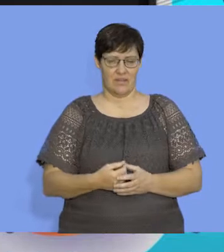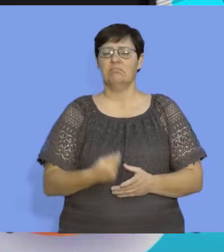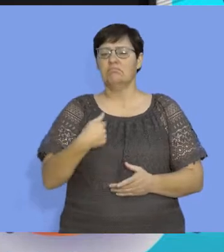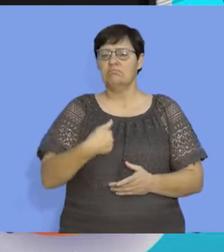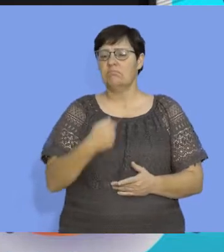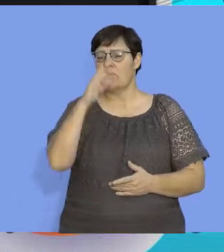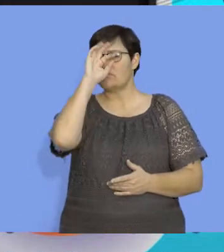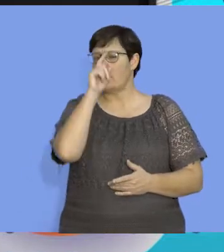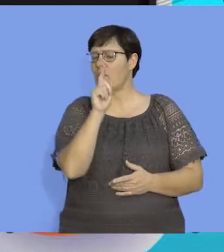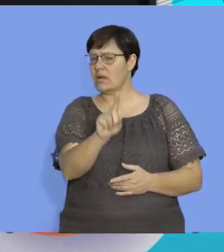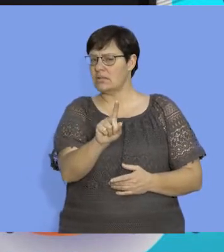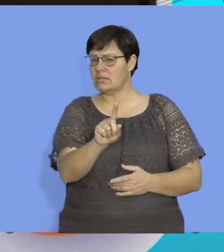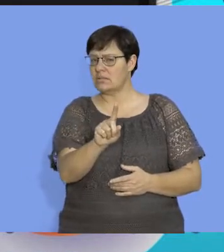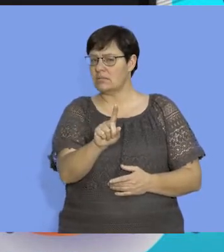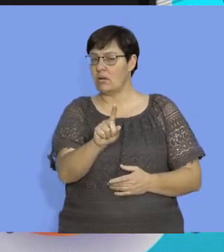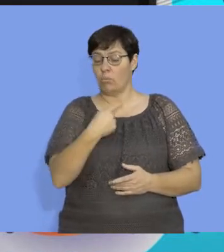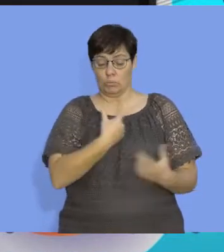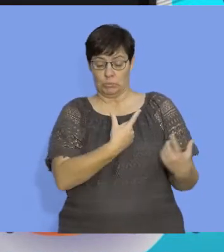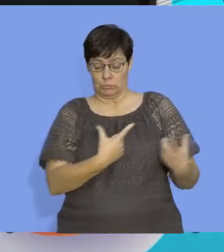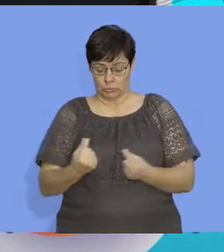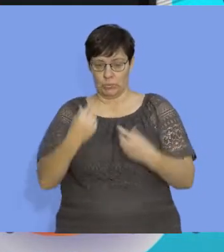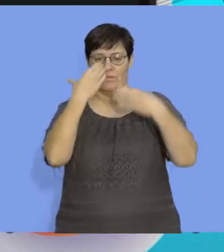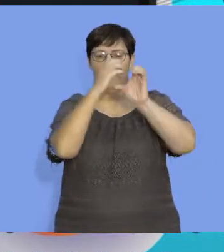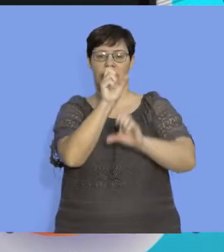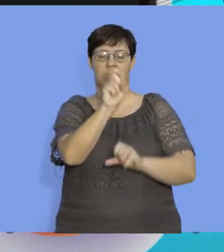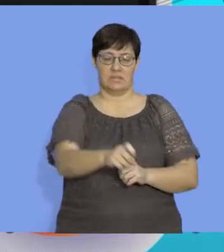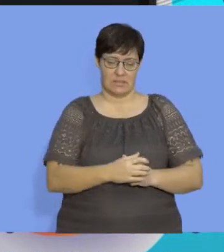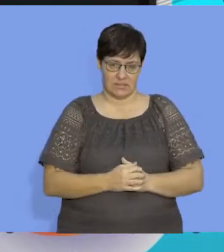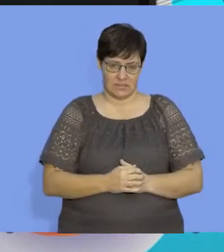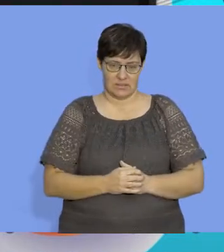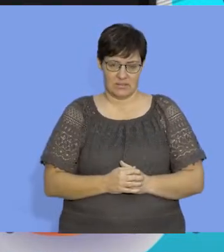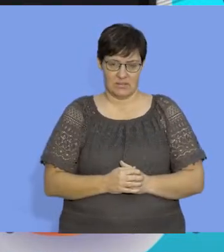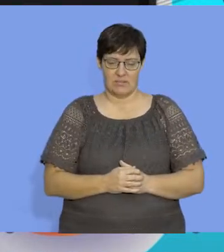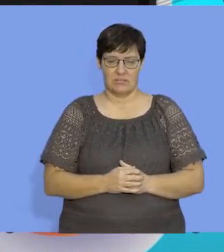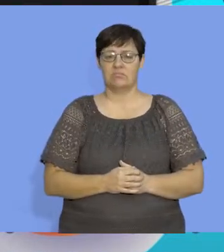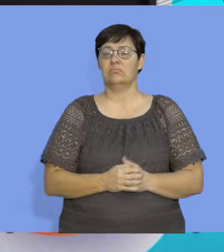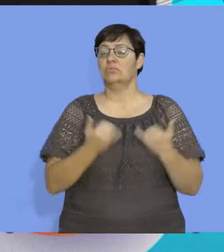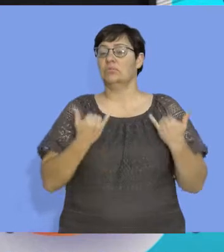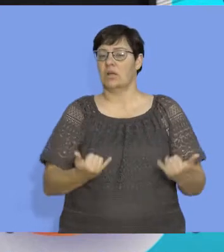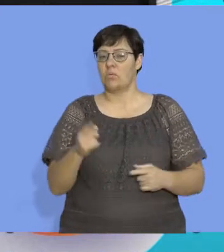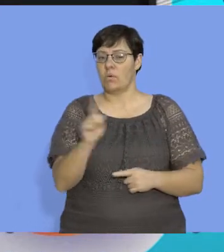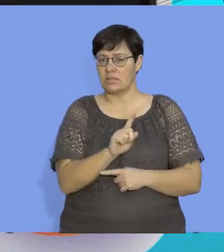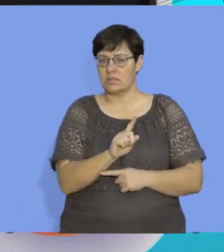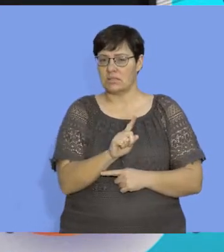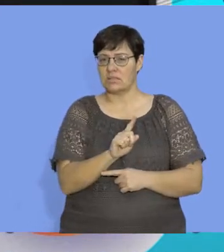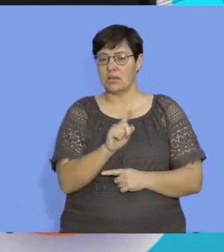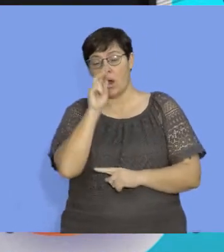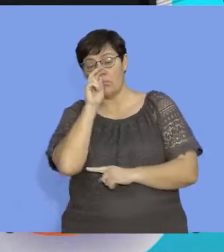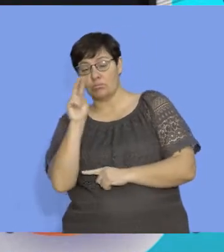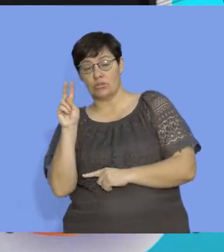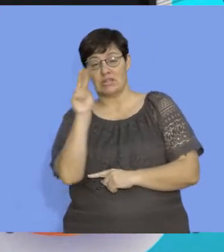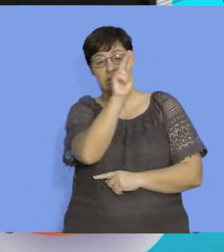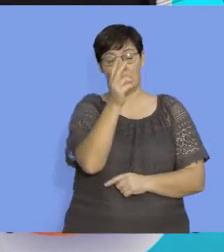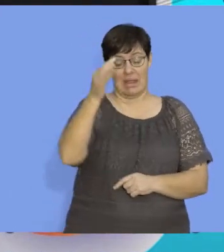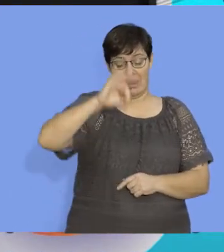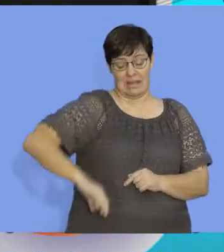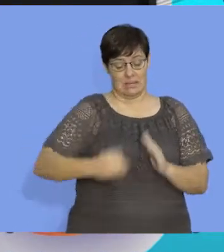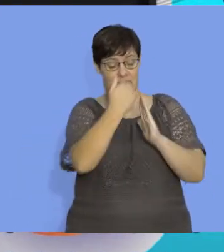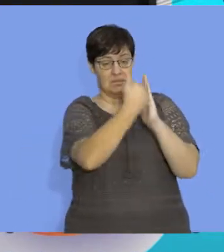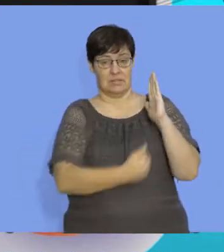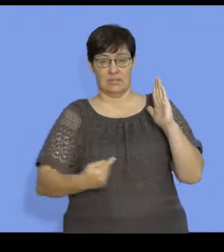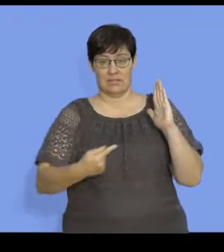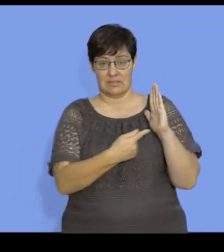Welcome, accounting boffins. You are with Ashraf Patel and the crew. Remember, we have to focus on what we are doing.